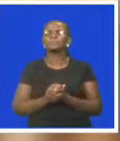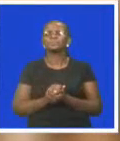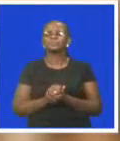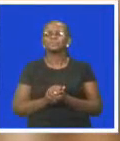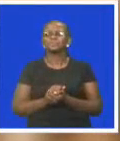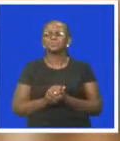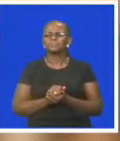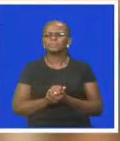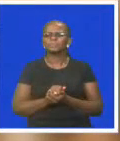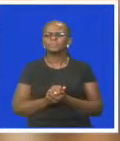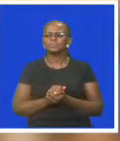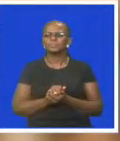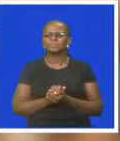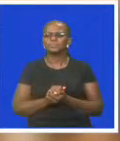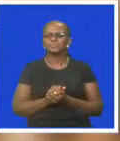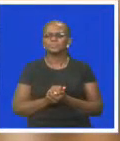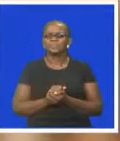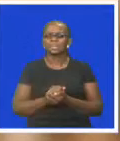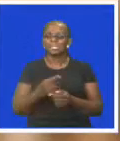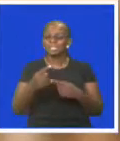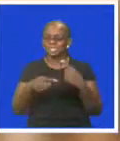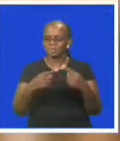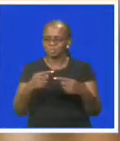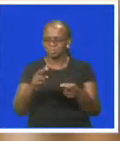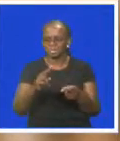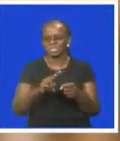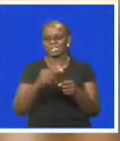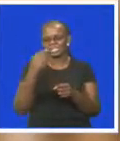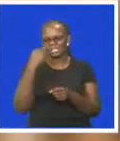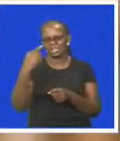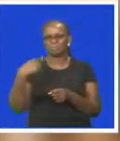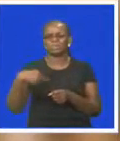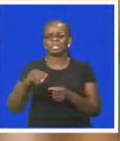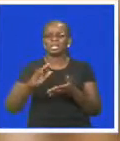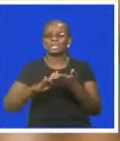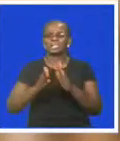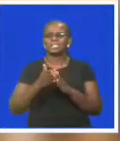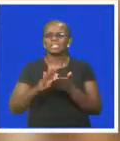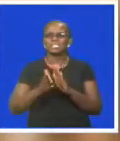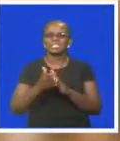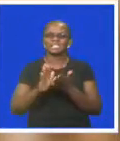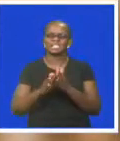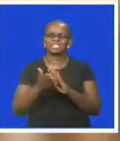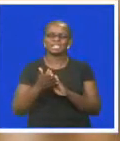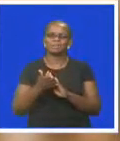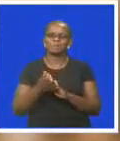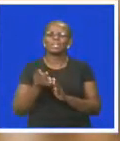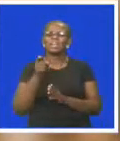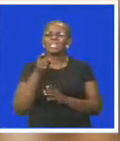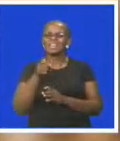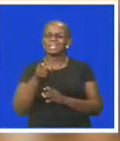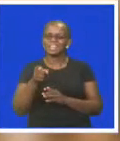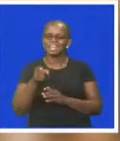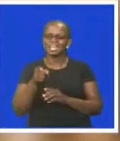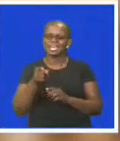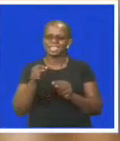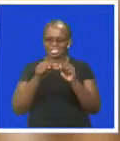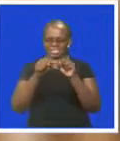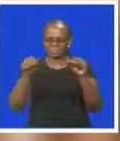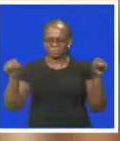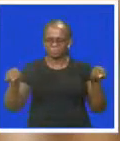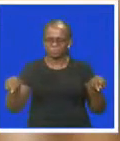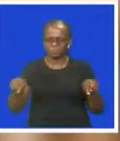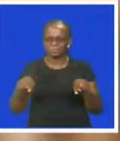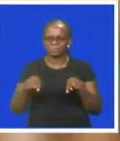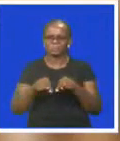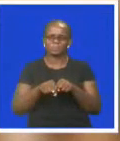slanting. So, and we move on to this one. What do we call this one? Yes, this is a rectangle.